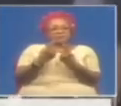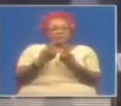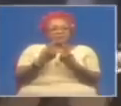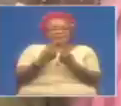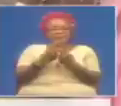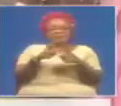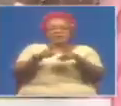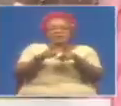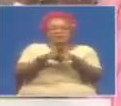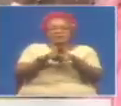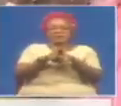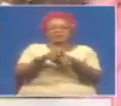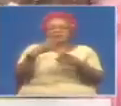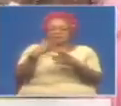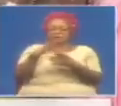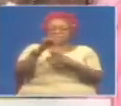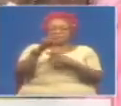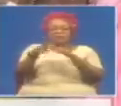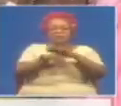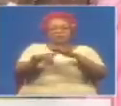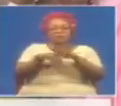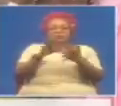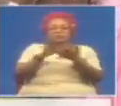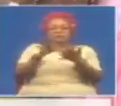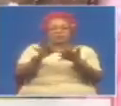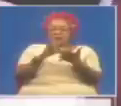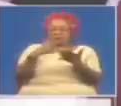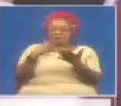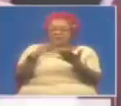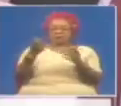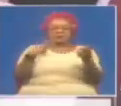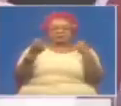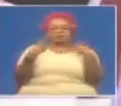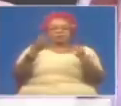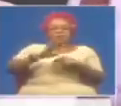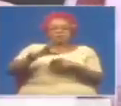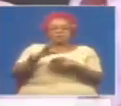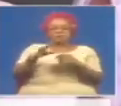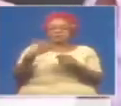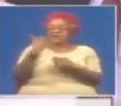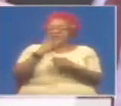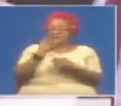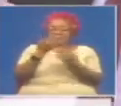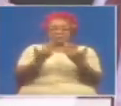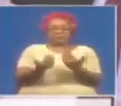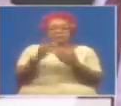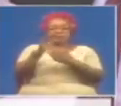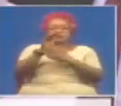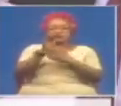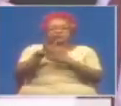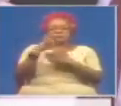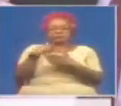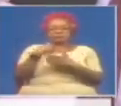At the Thanksgiving service of Water Principal Secretary Paul Rono in Kericho County, Deputy President Rigathi Gachagua called out retired